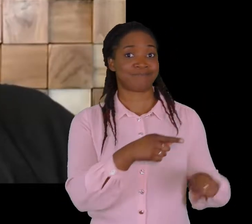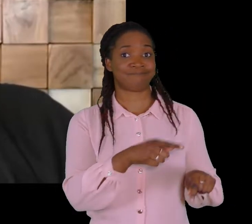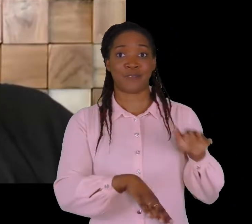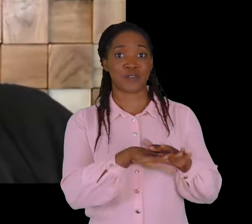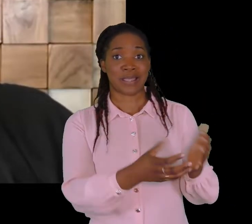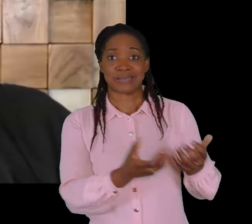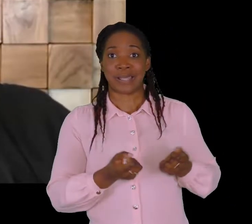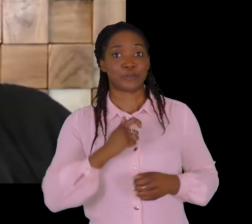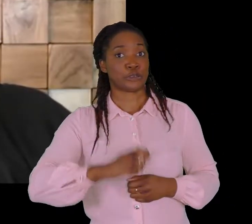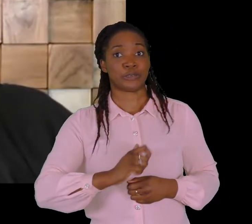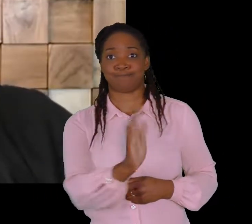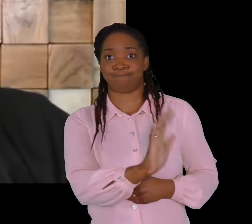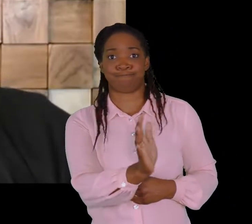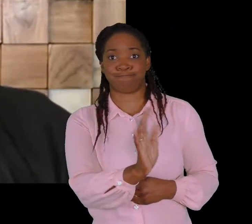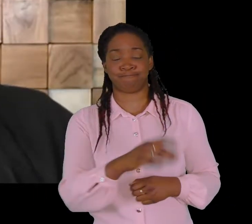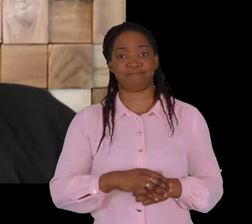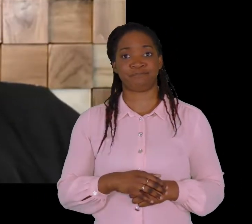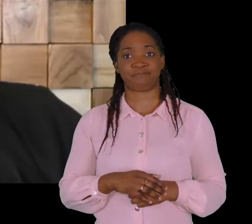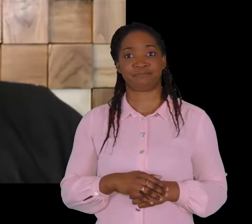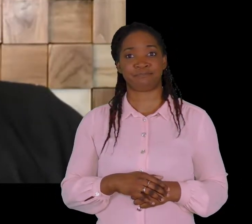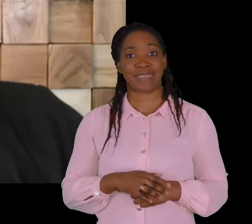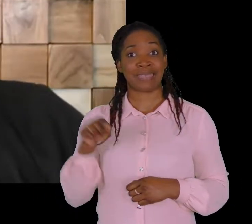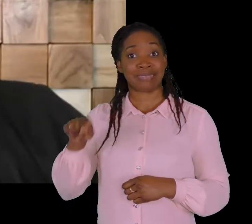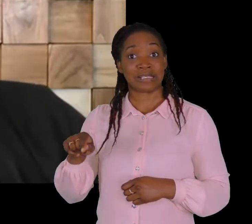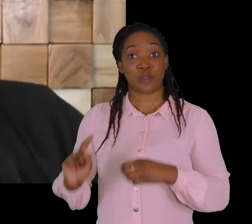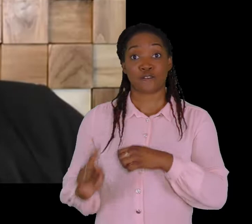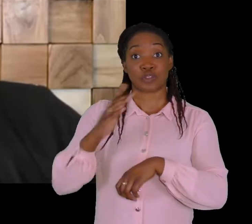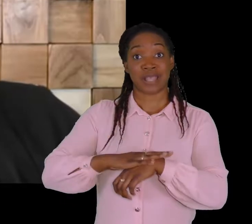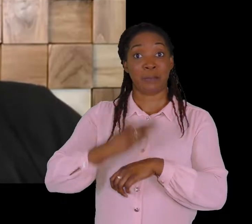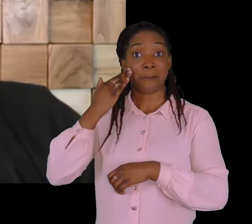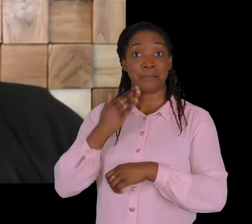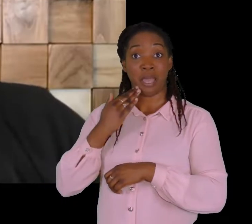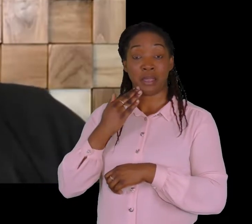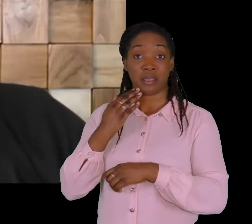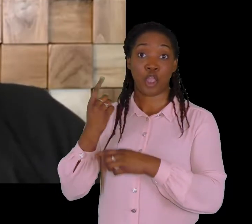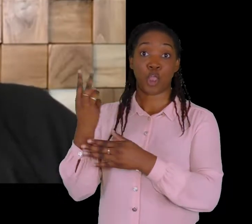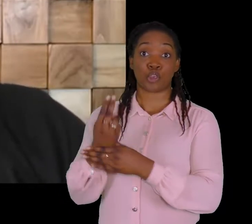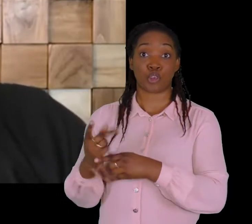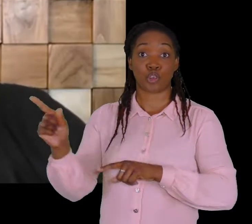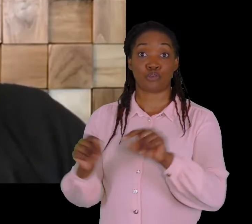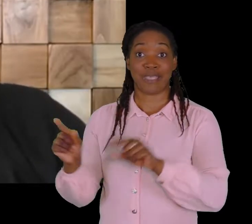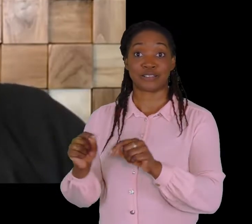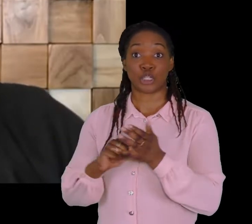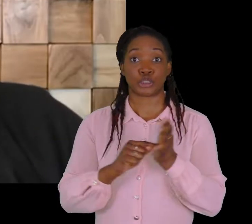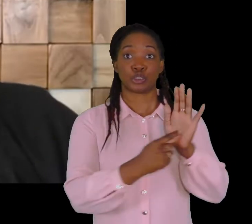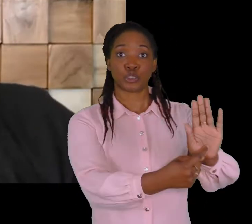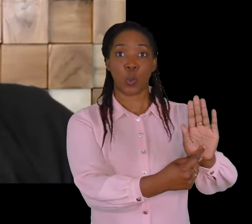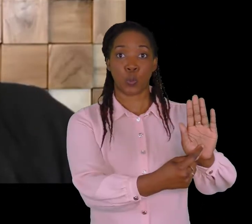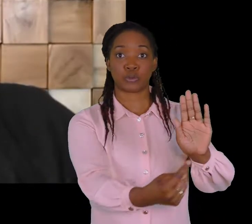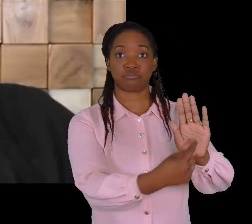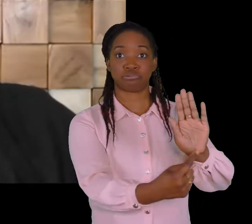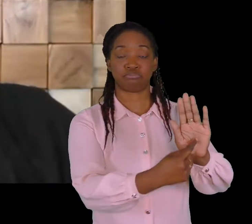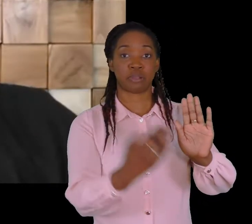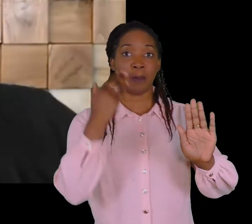as being fully human. This pavilion was arguably the first time a Black curator